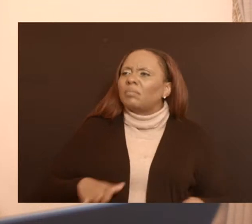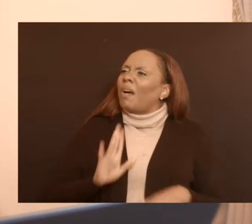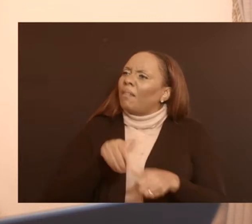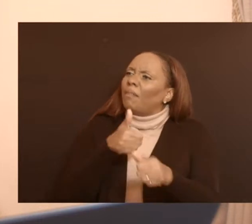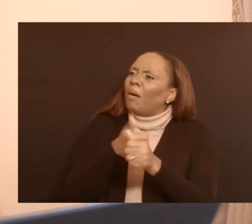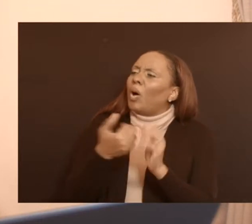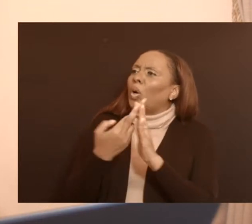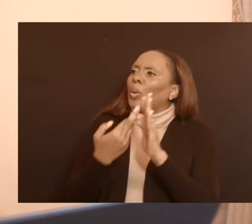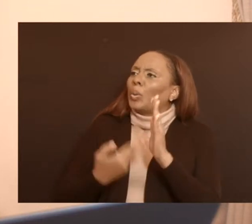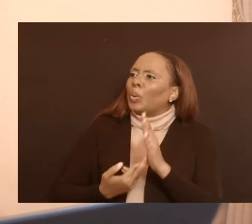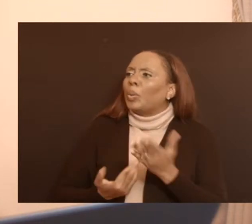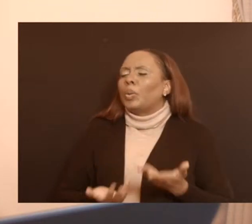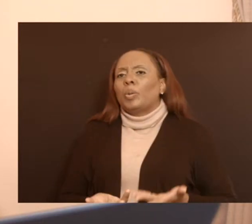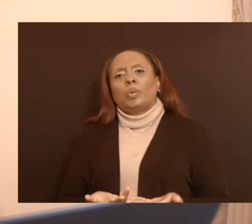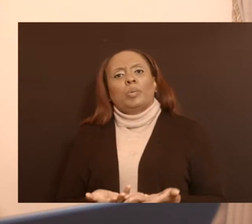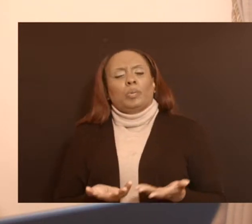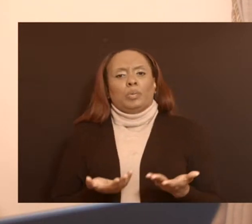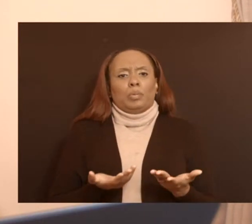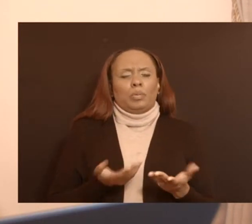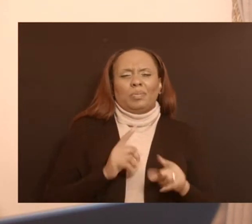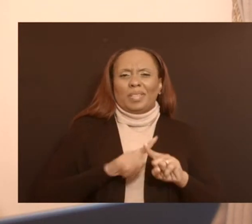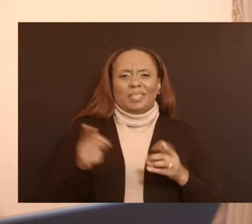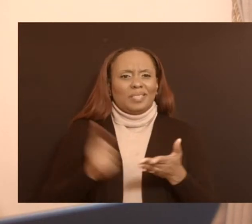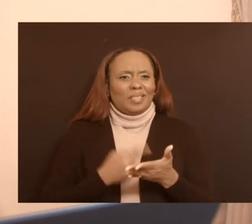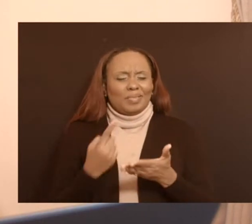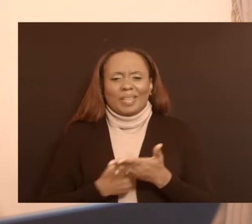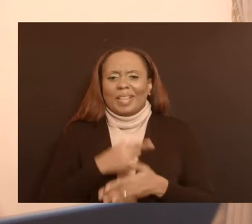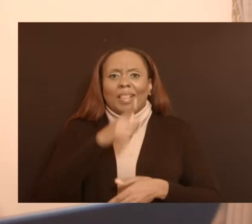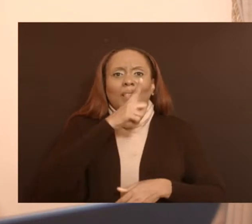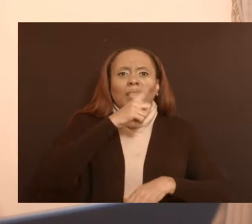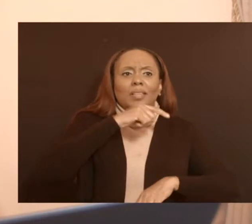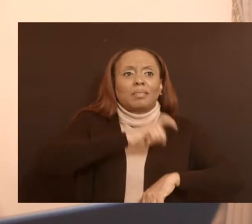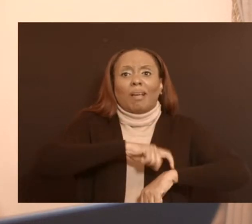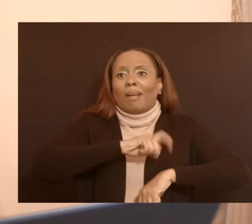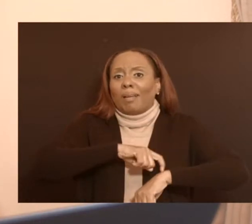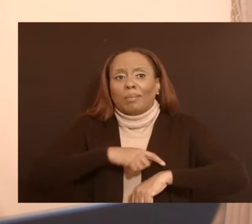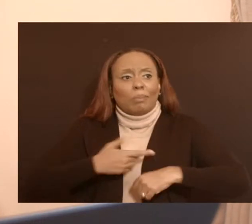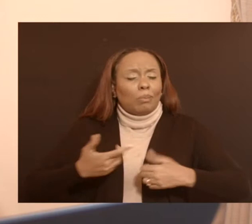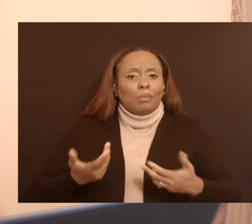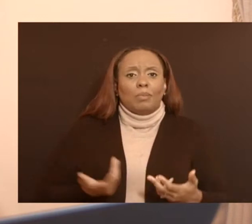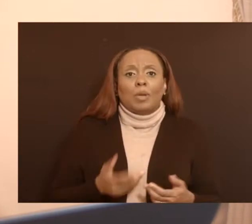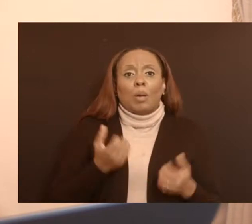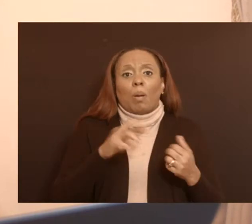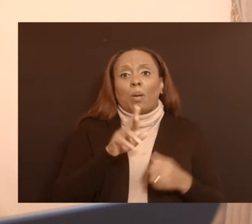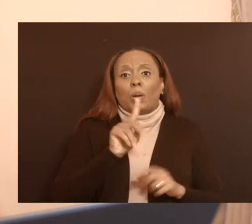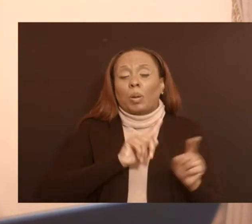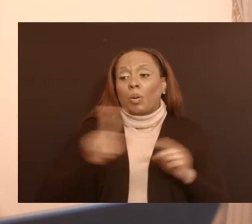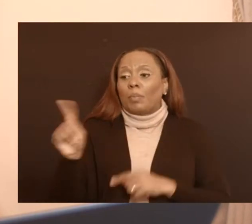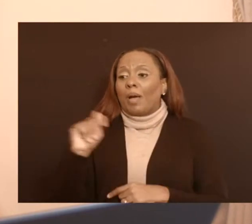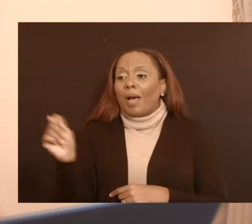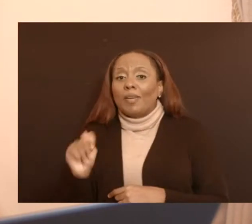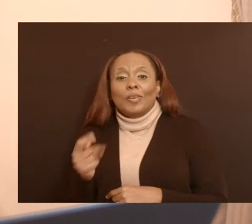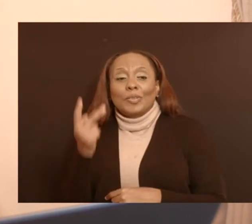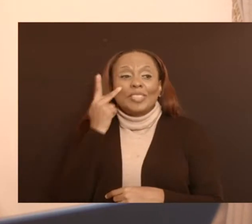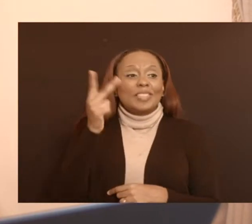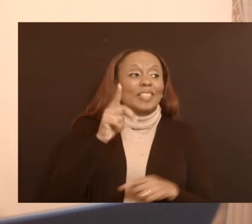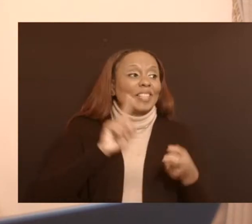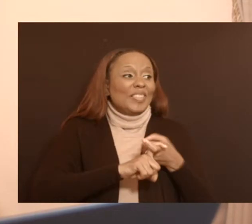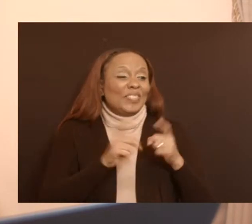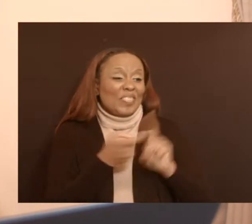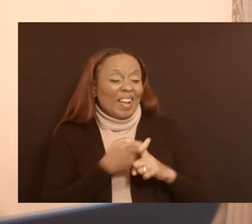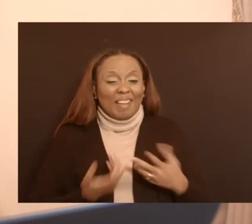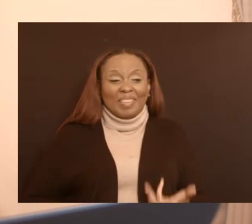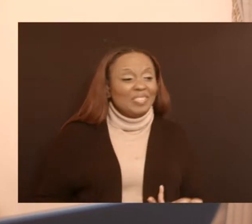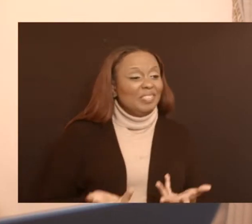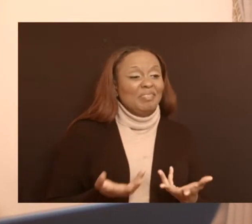in pods in the classroom, sometimes when they go to lunch or they go to the bathroom and they meet somebody there, they might